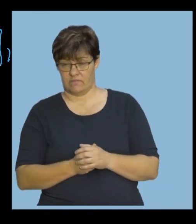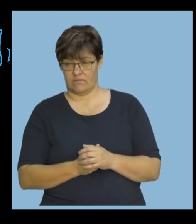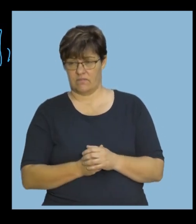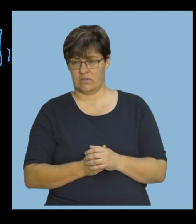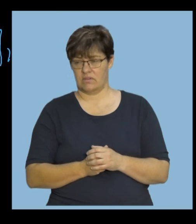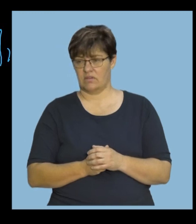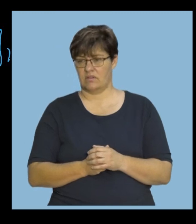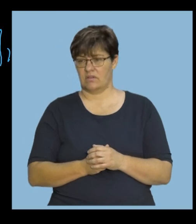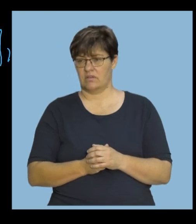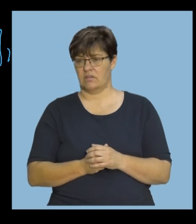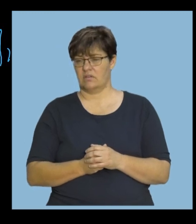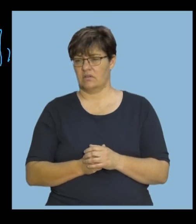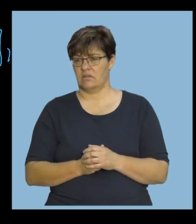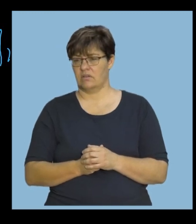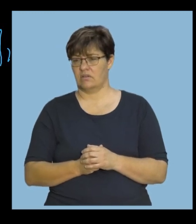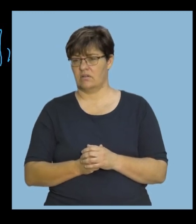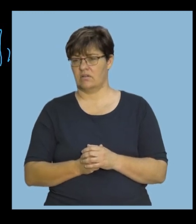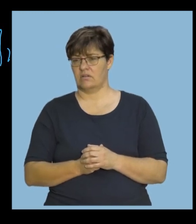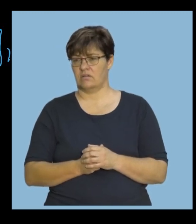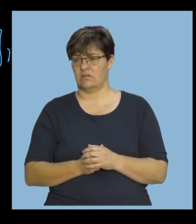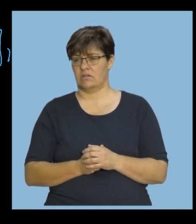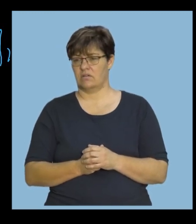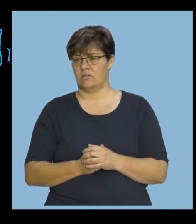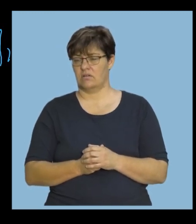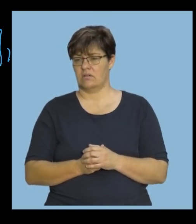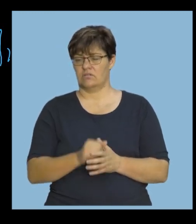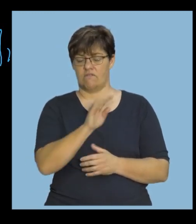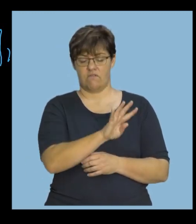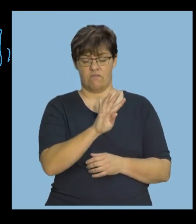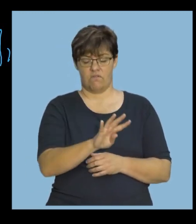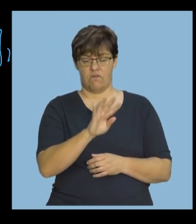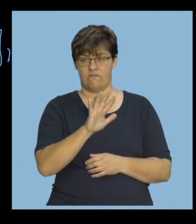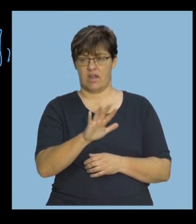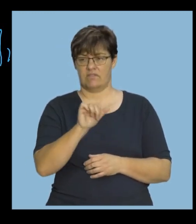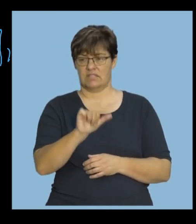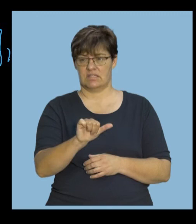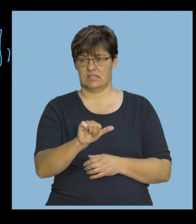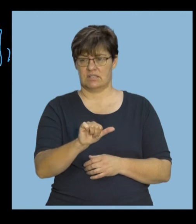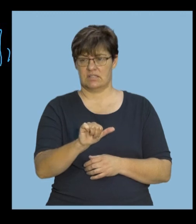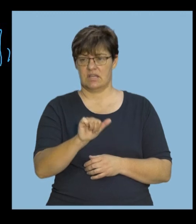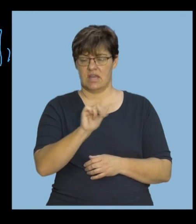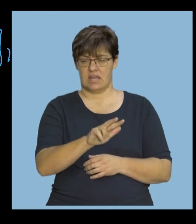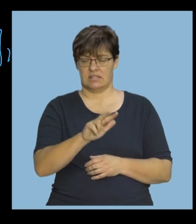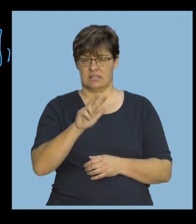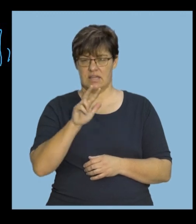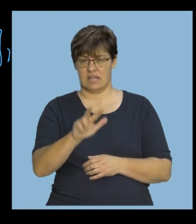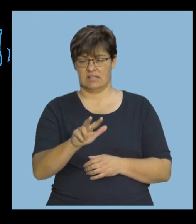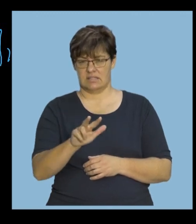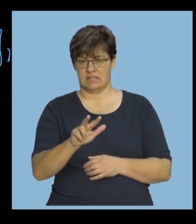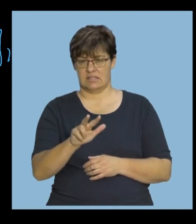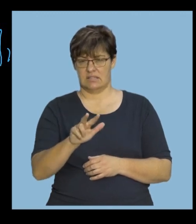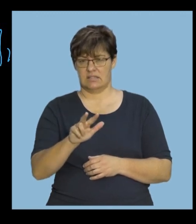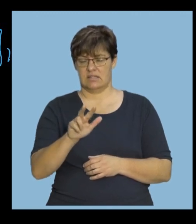7, 8, 9, 10, 11, 12. So let me write this. It's 4, 4, 5,